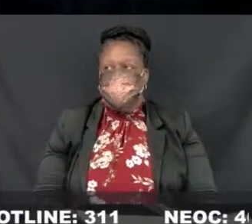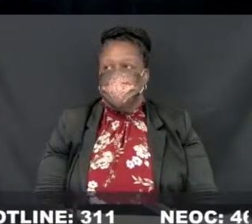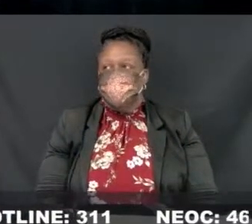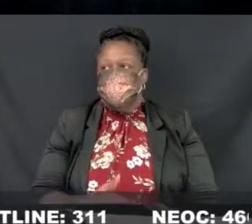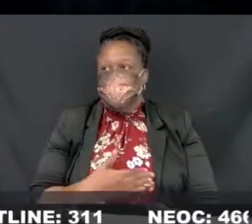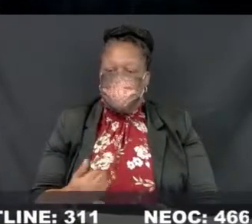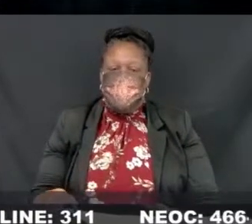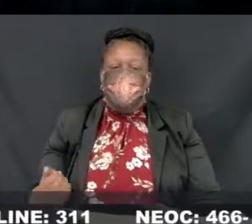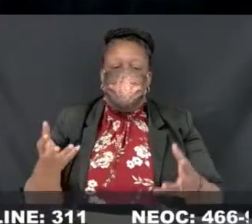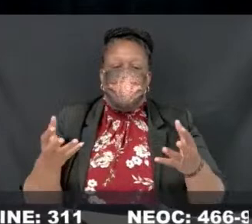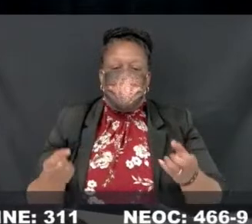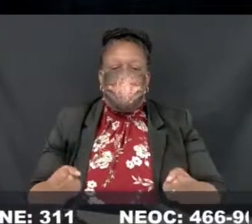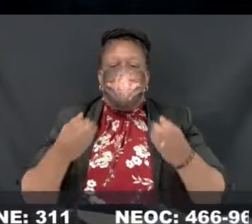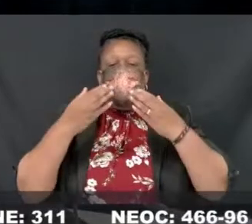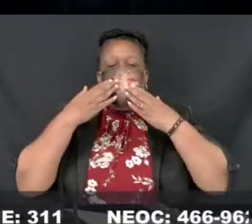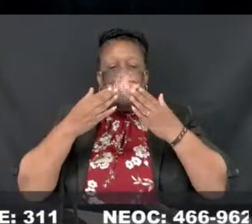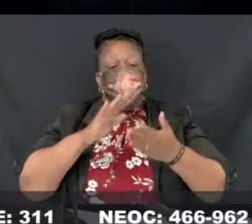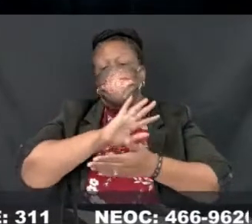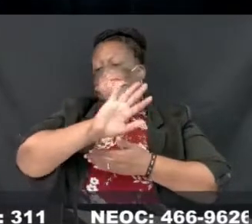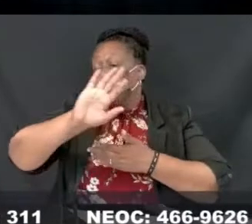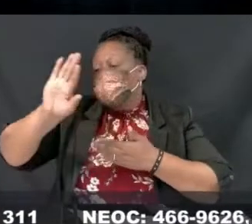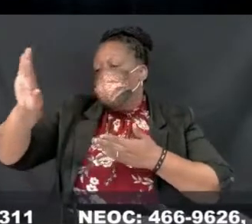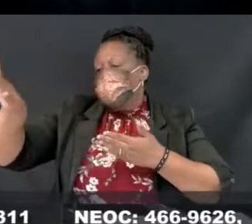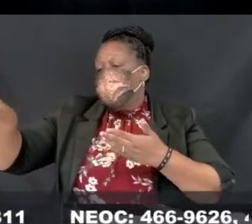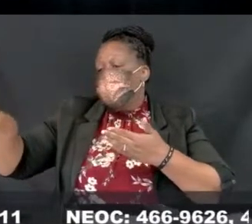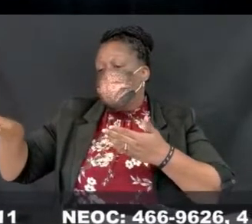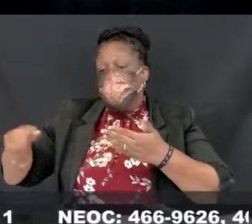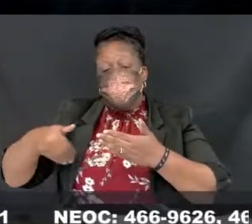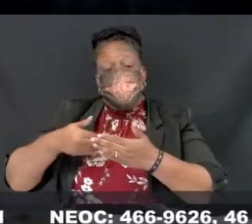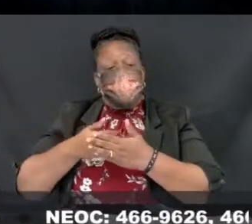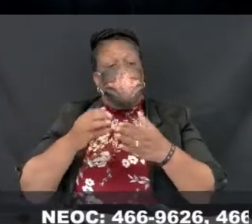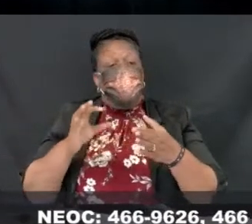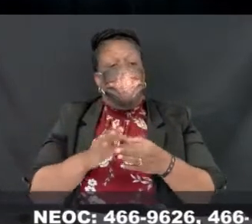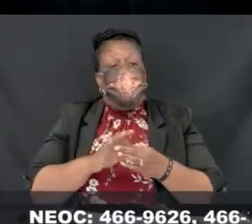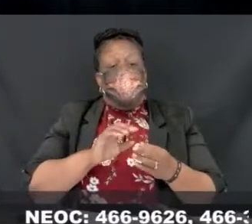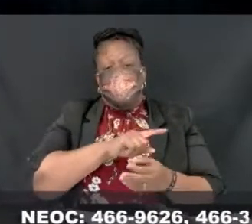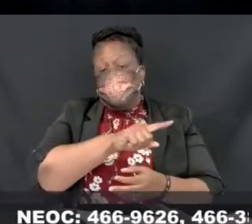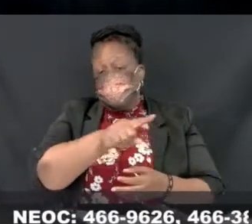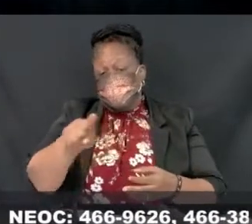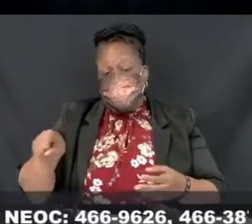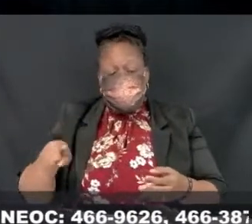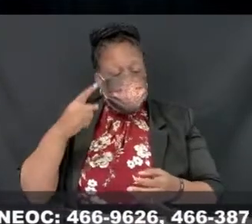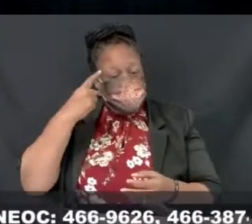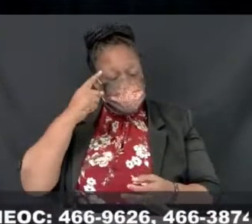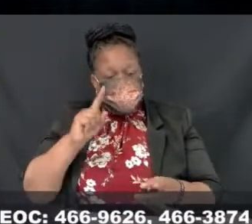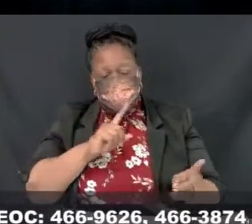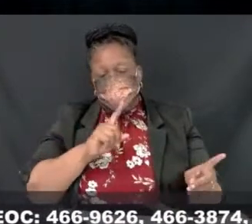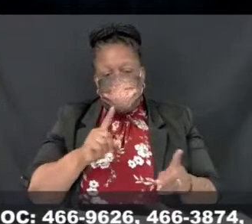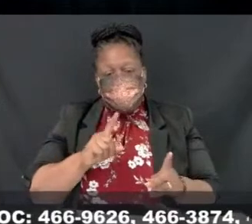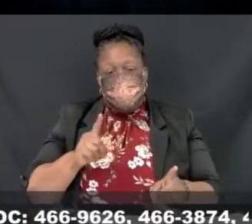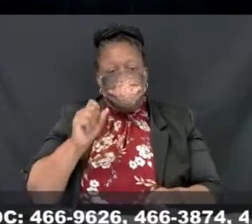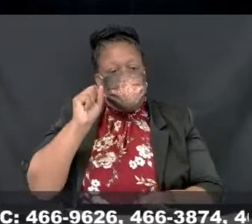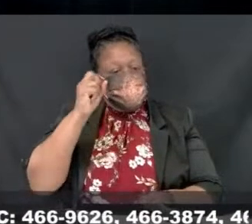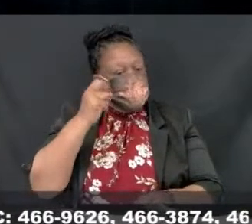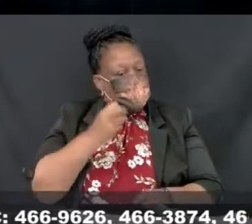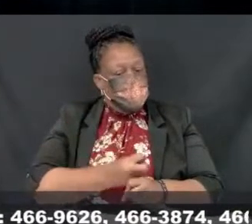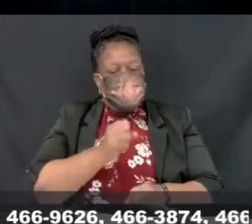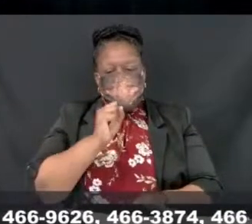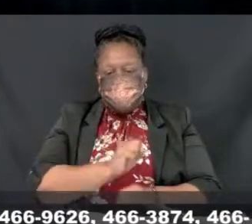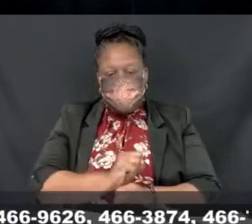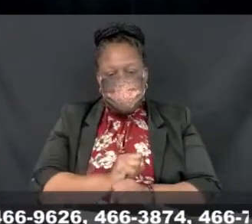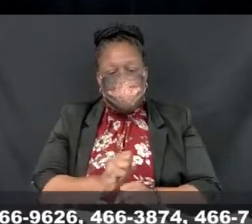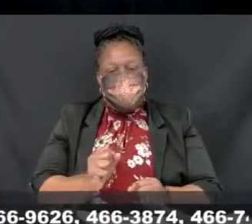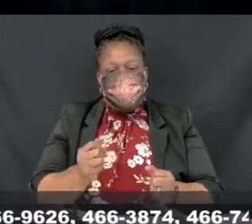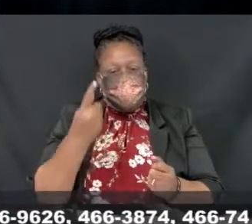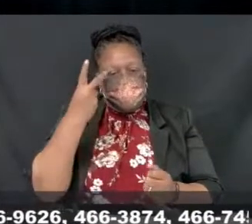be repetitious. I want to bring a different spin to it. So CMO would have spoken about the first wave, second wave, third wave, and